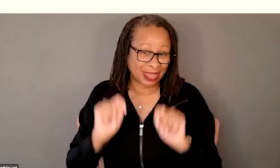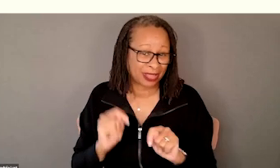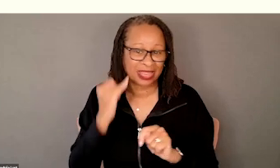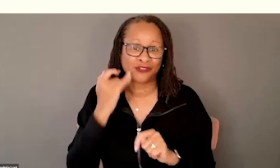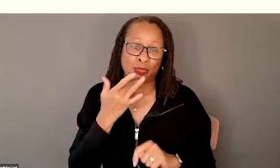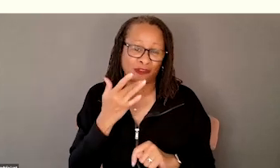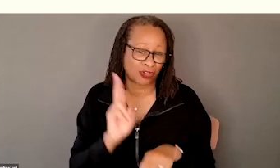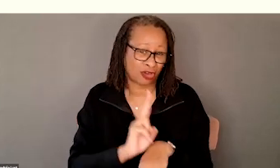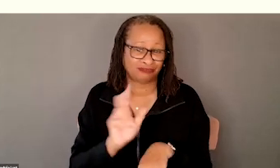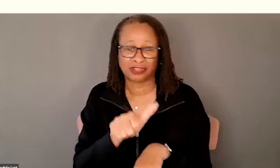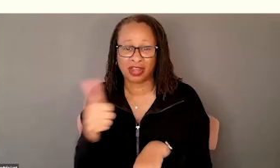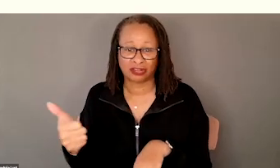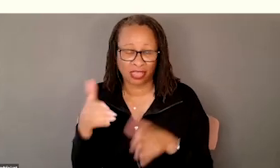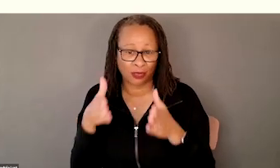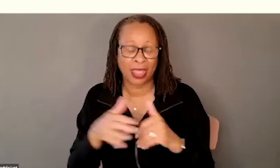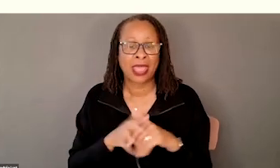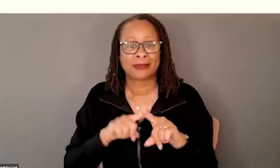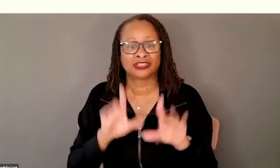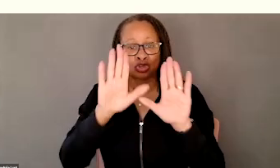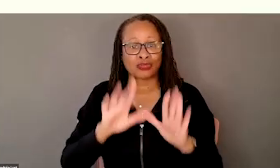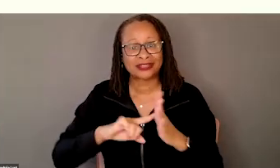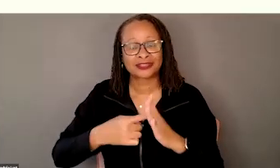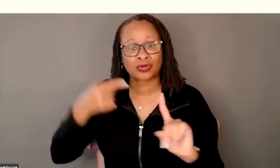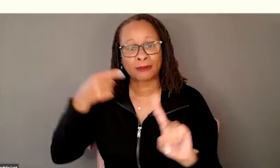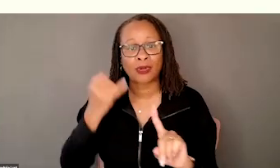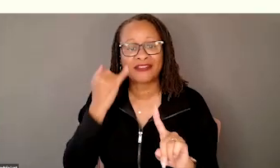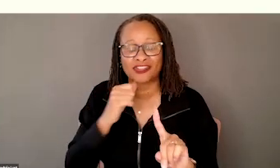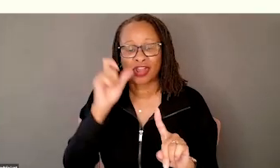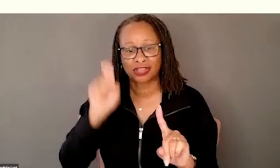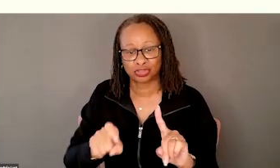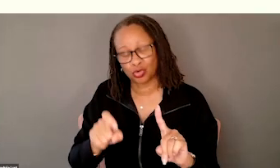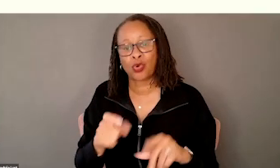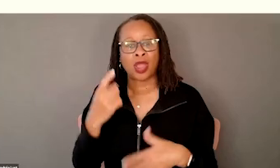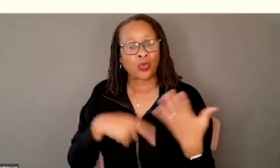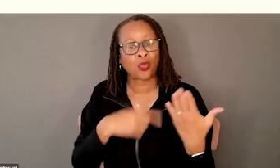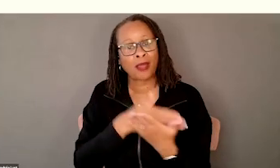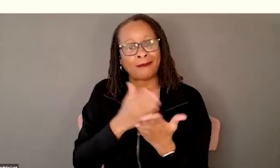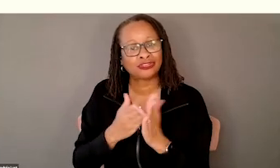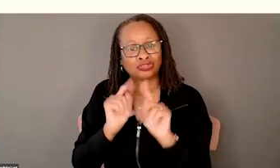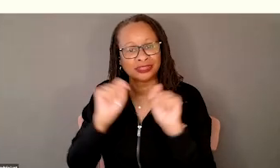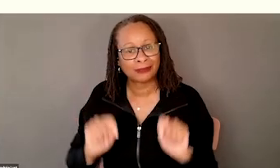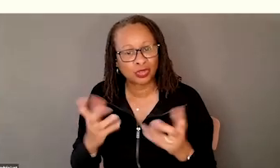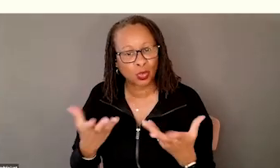great starting point if you're not sure what budget template you'd like to use.